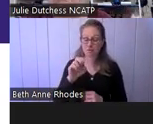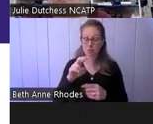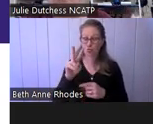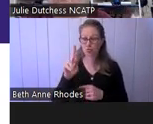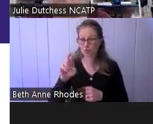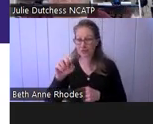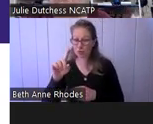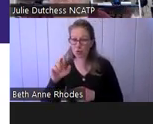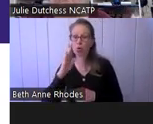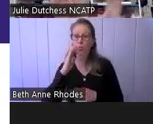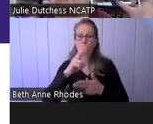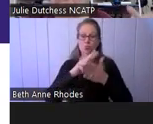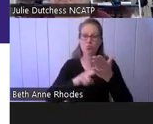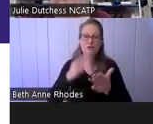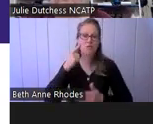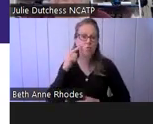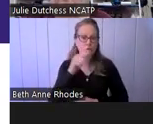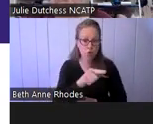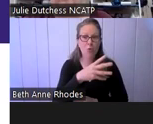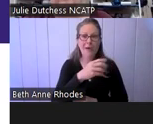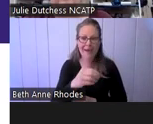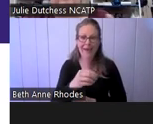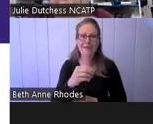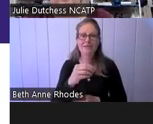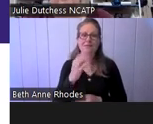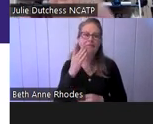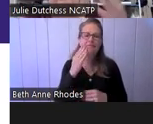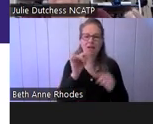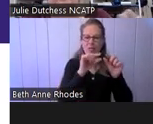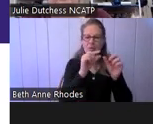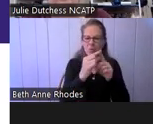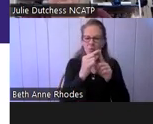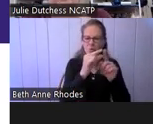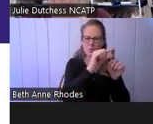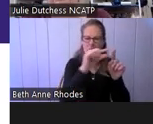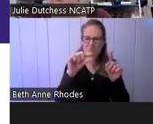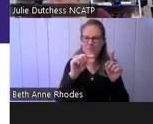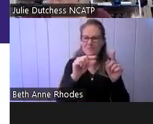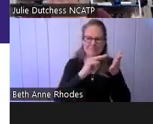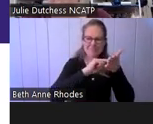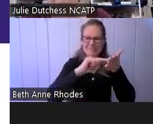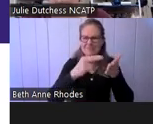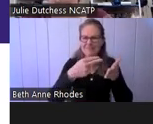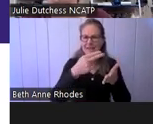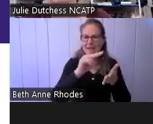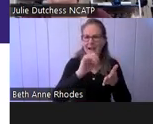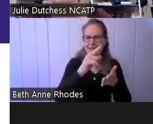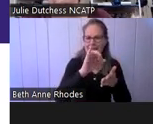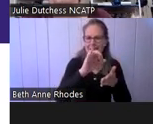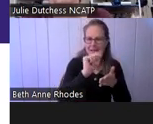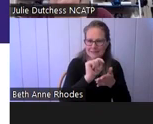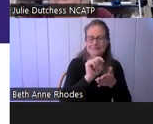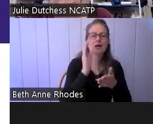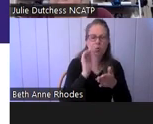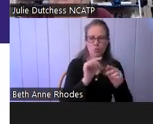as it goes. And it'll read any of the text that's in your notes, any text that might be in a picture, embedded in a picture or something like